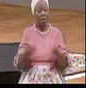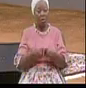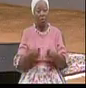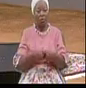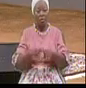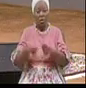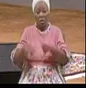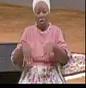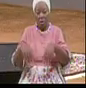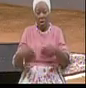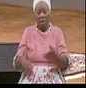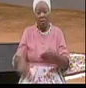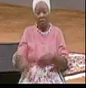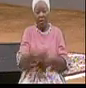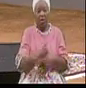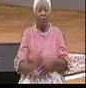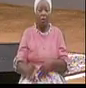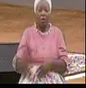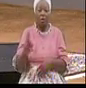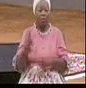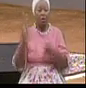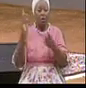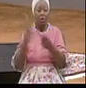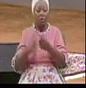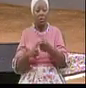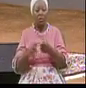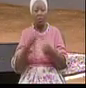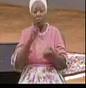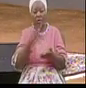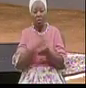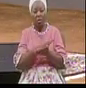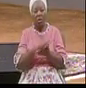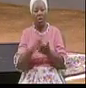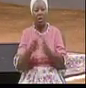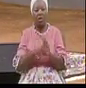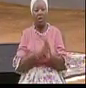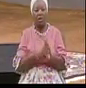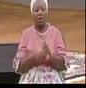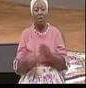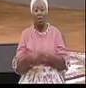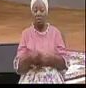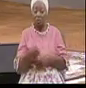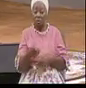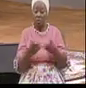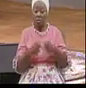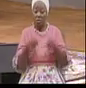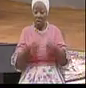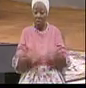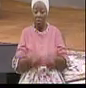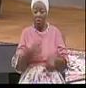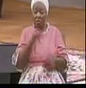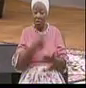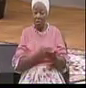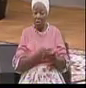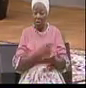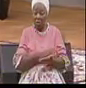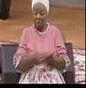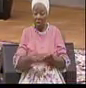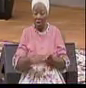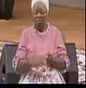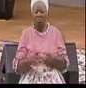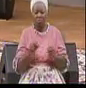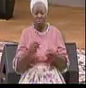gave them up to uncleanness. You want to remain unclean